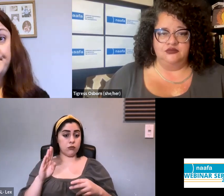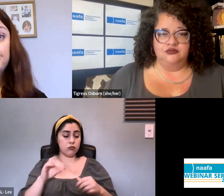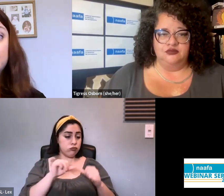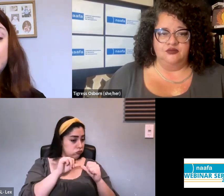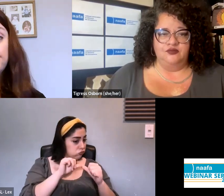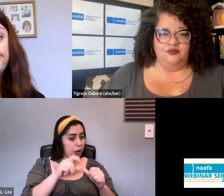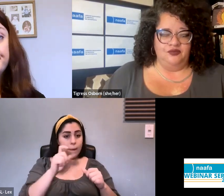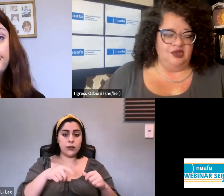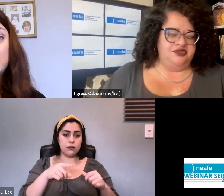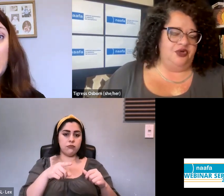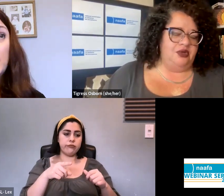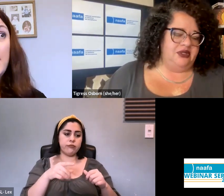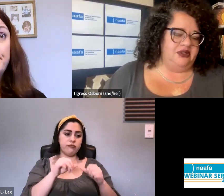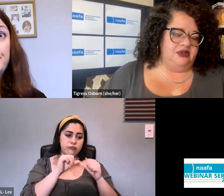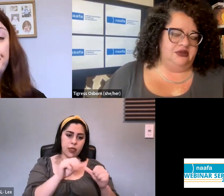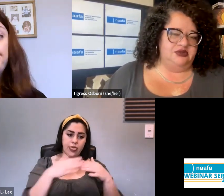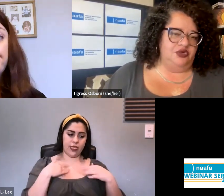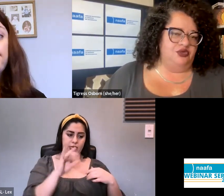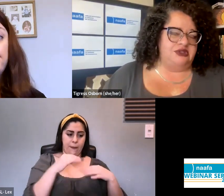happen. So